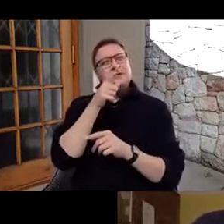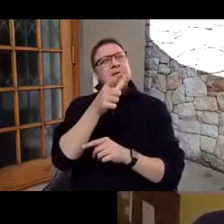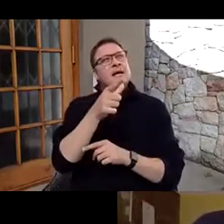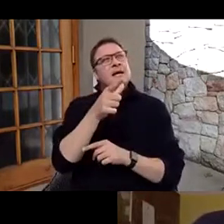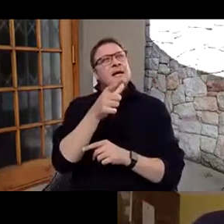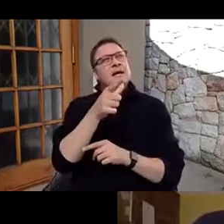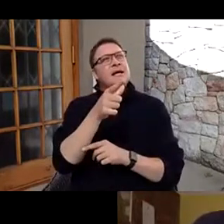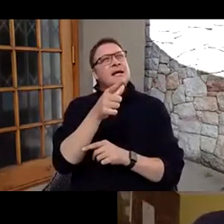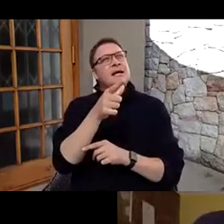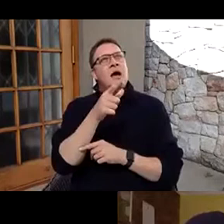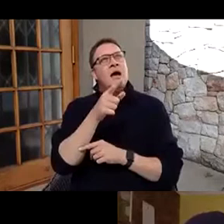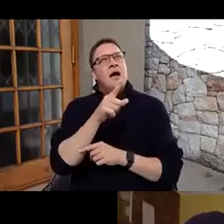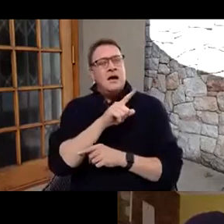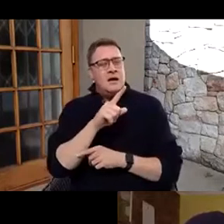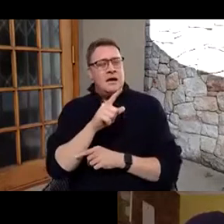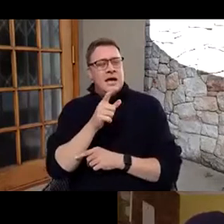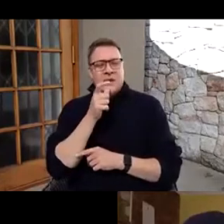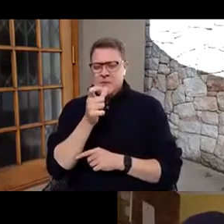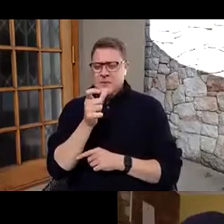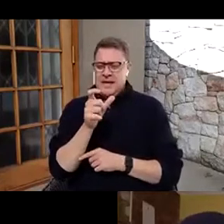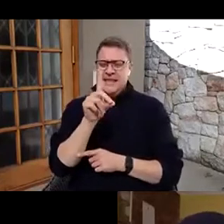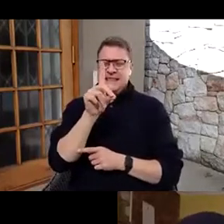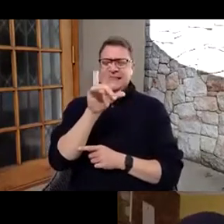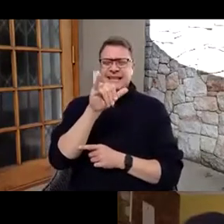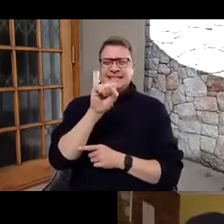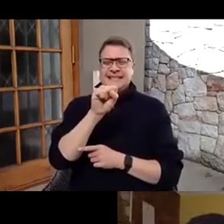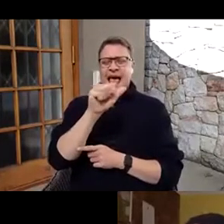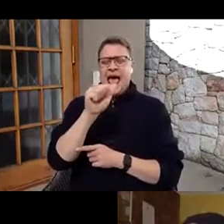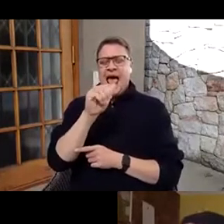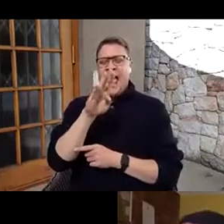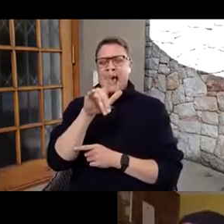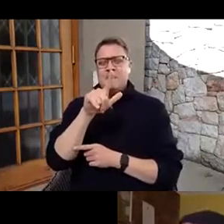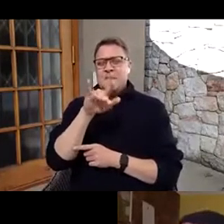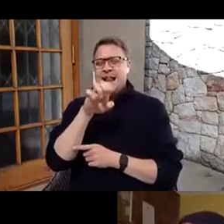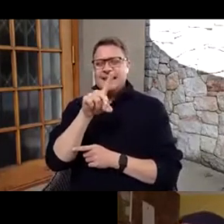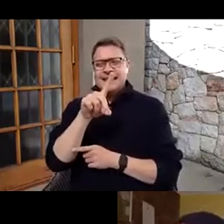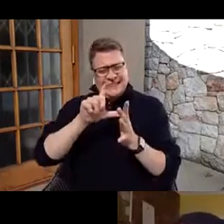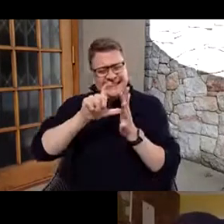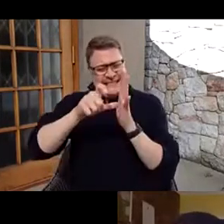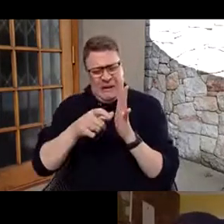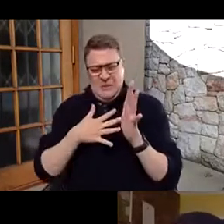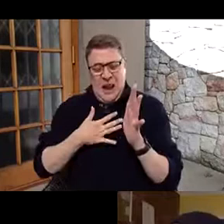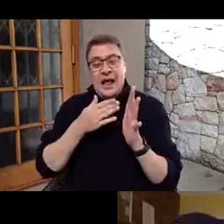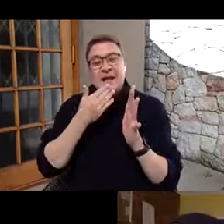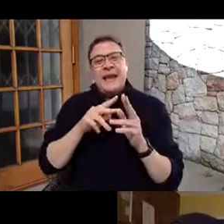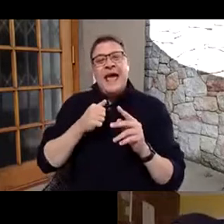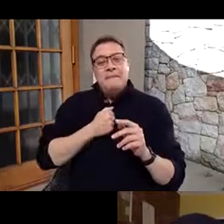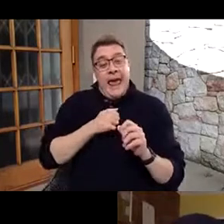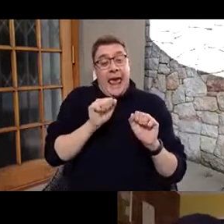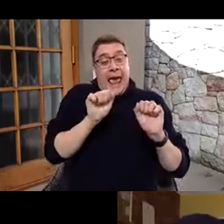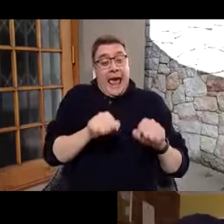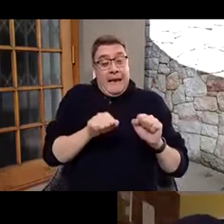not liking the term disabled, but preferring the term differently abled. And I think that that also sums up exactly what you're